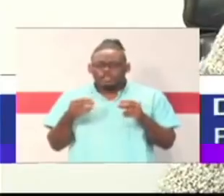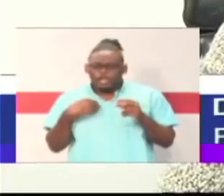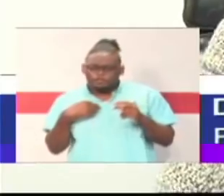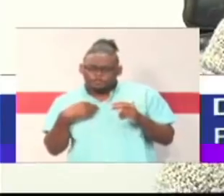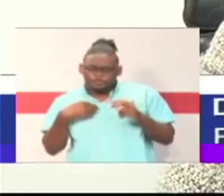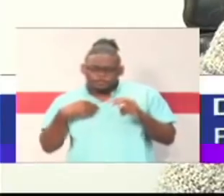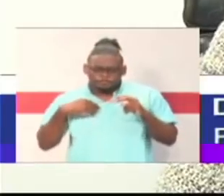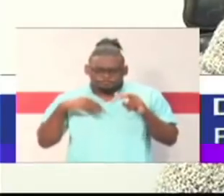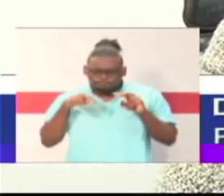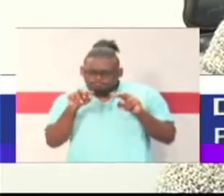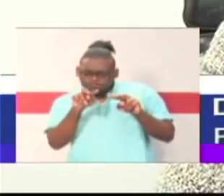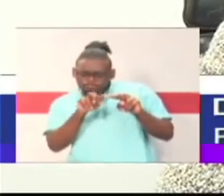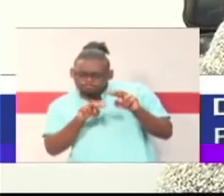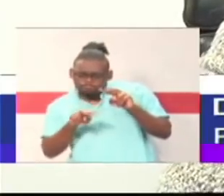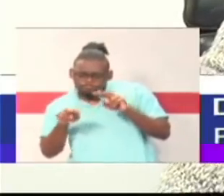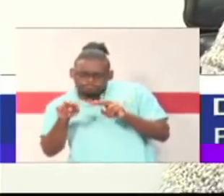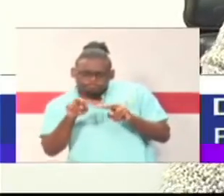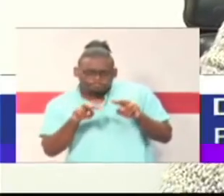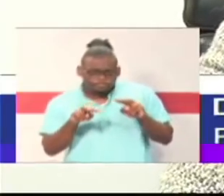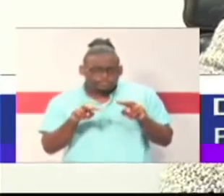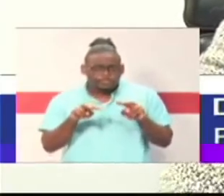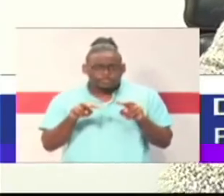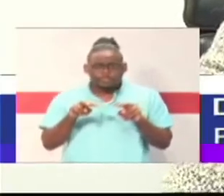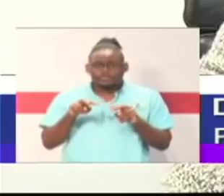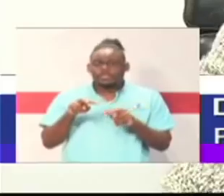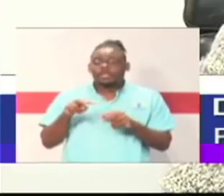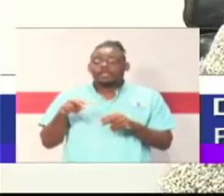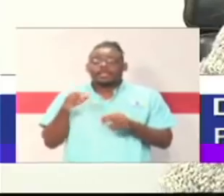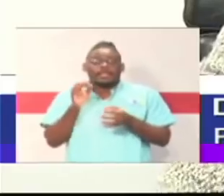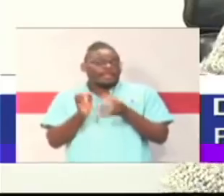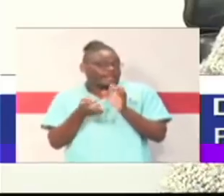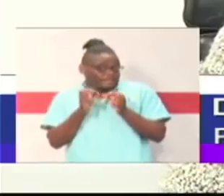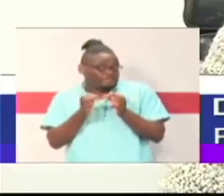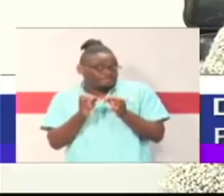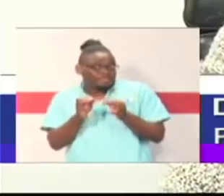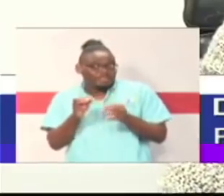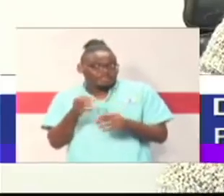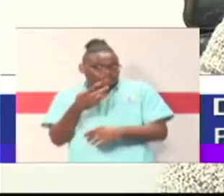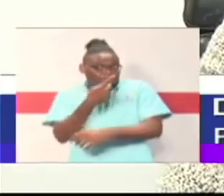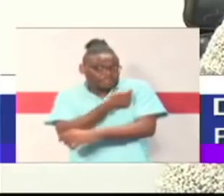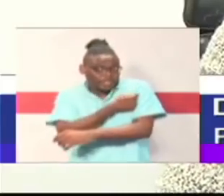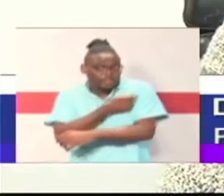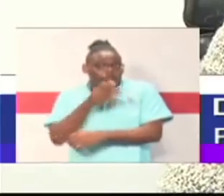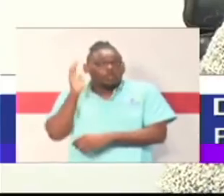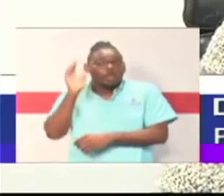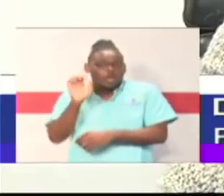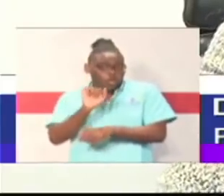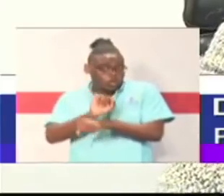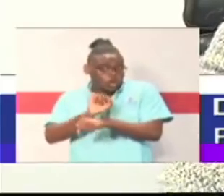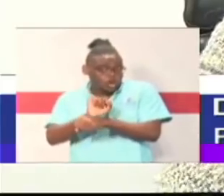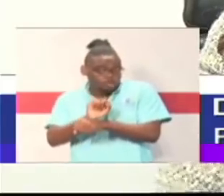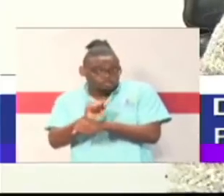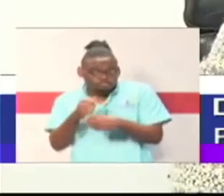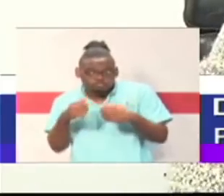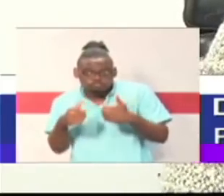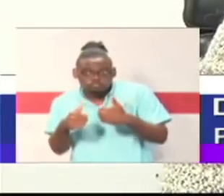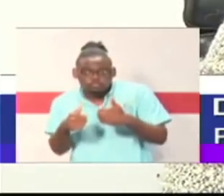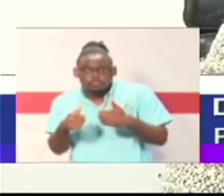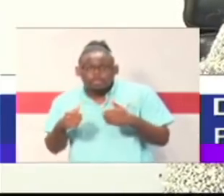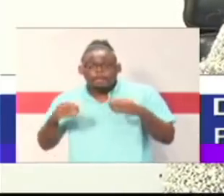variant and the effectiveness of the available vaccines against the variant. So the Ministry of Health